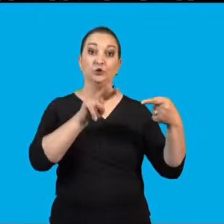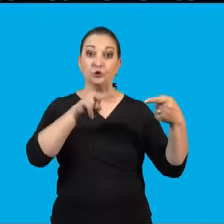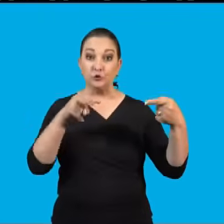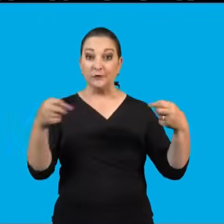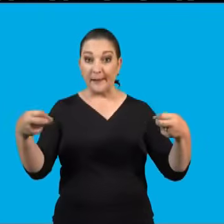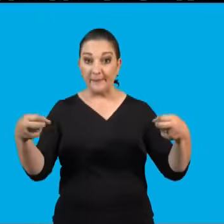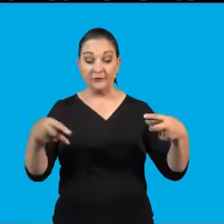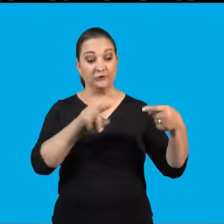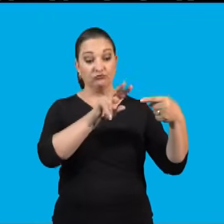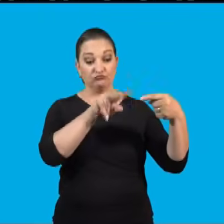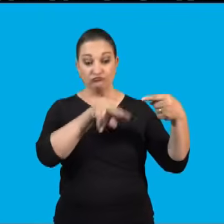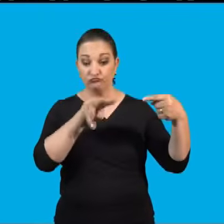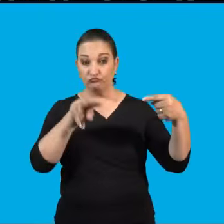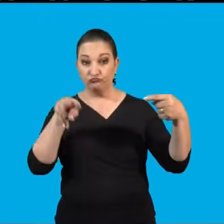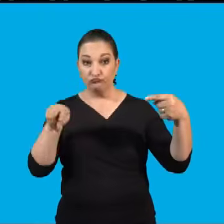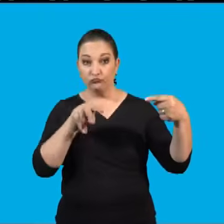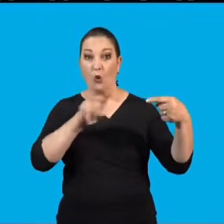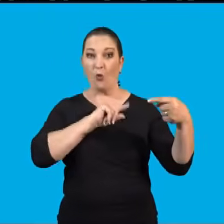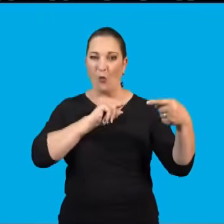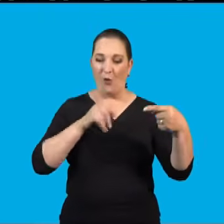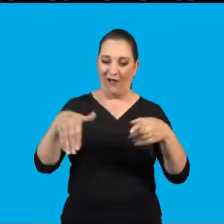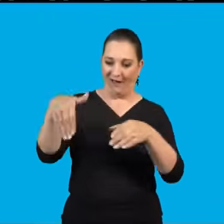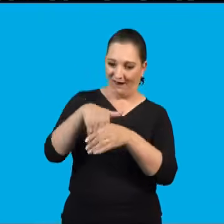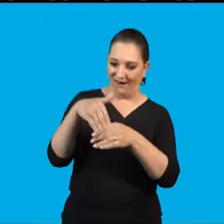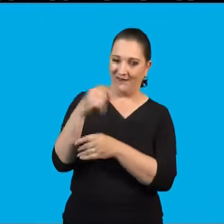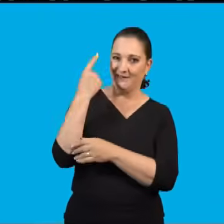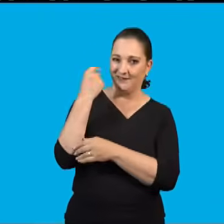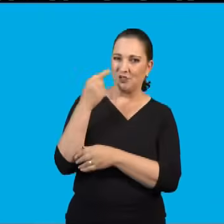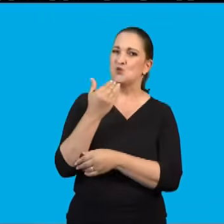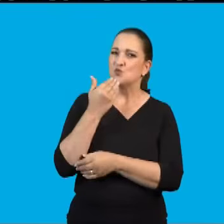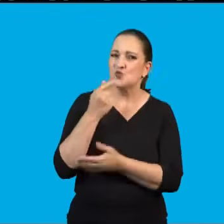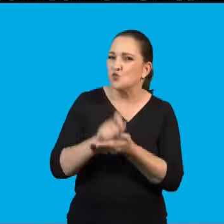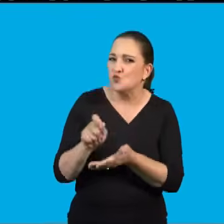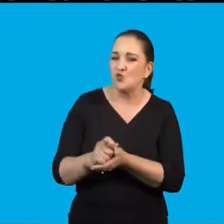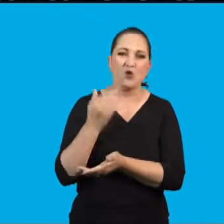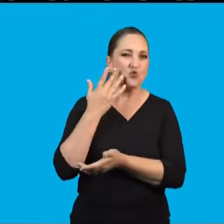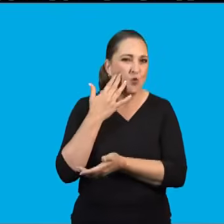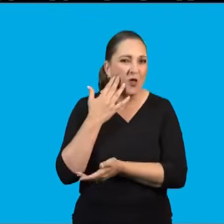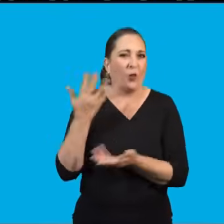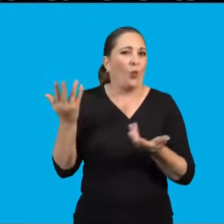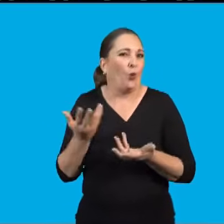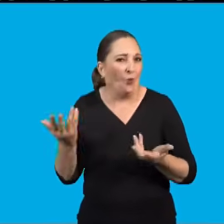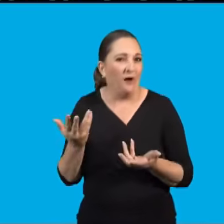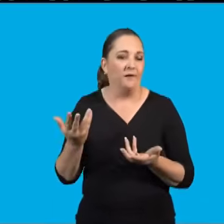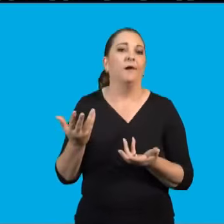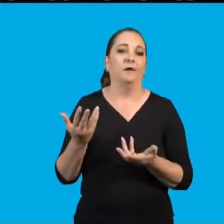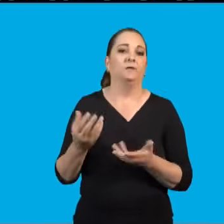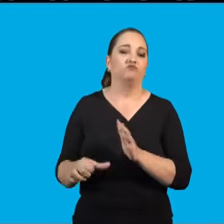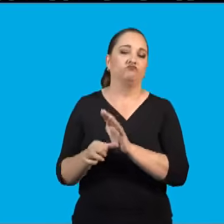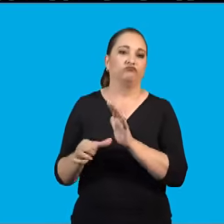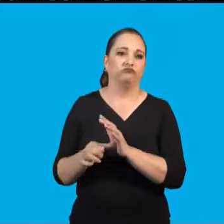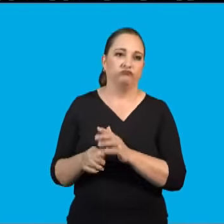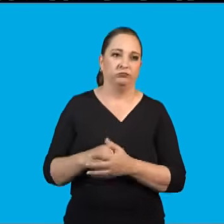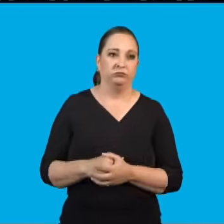the caption because it gives you context of what the source is about. Who wrote it, when it was written, where it was written, and so